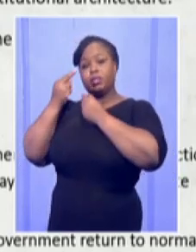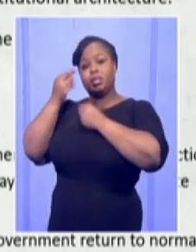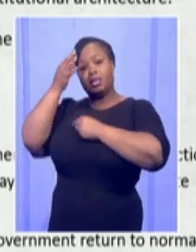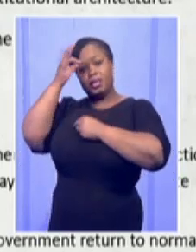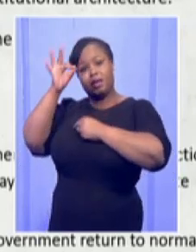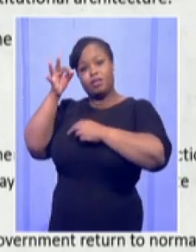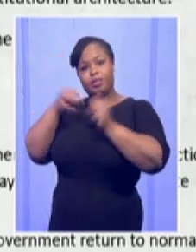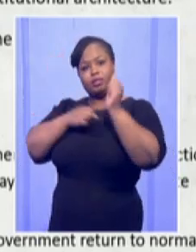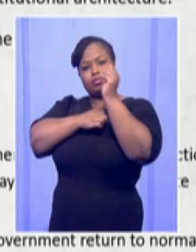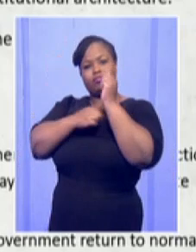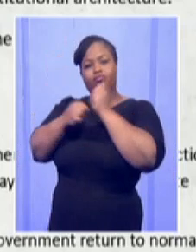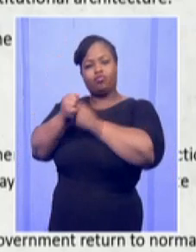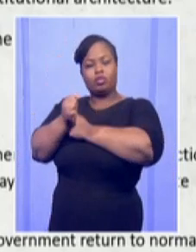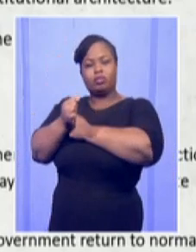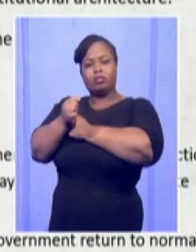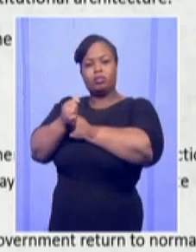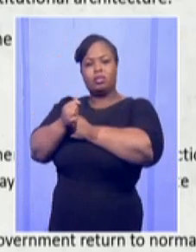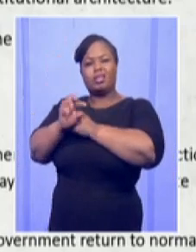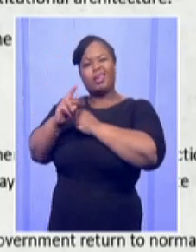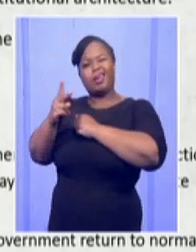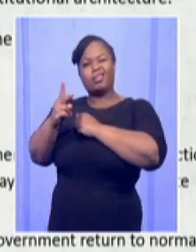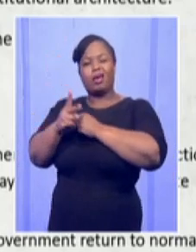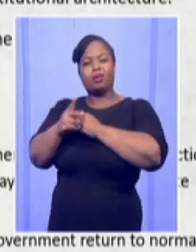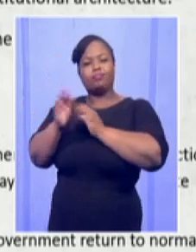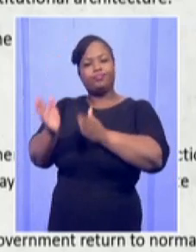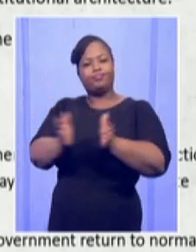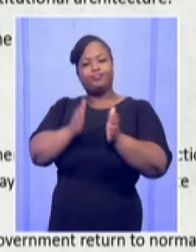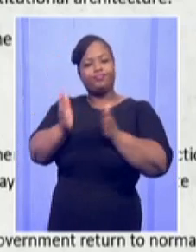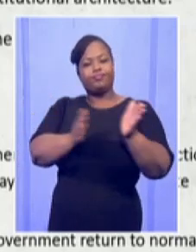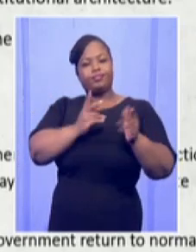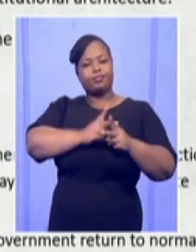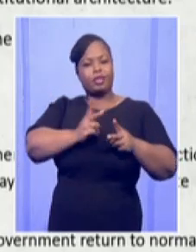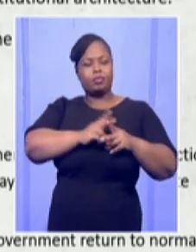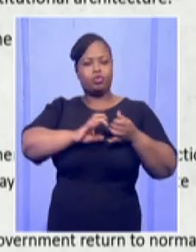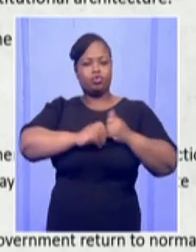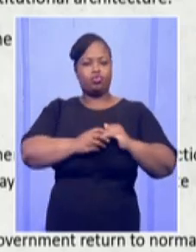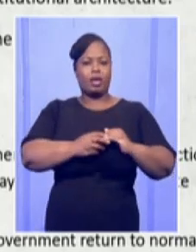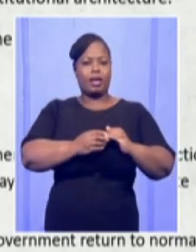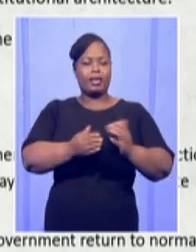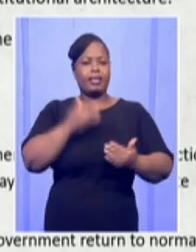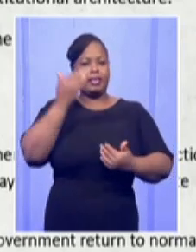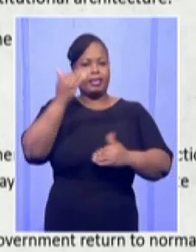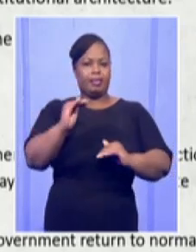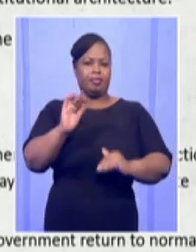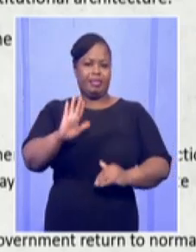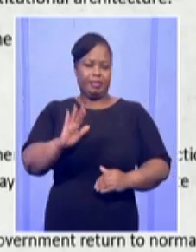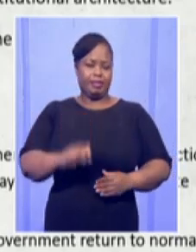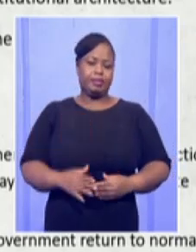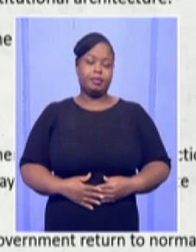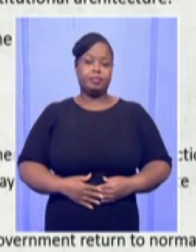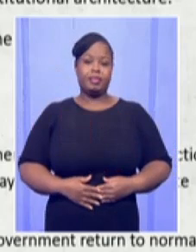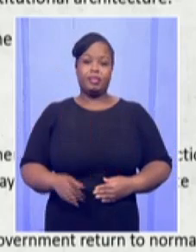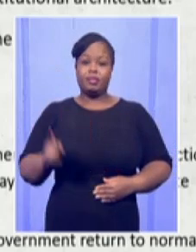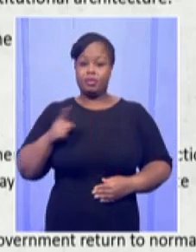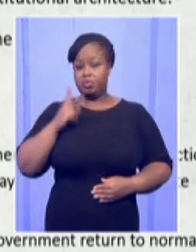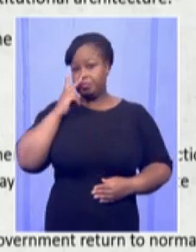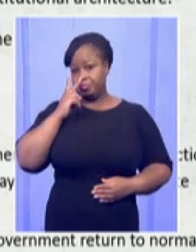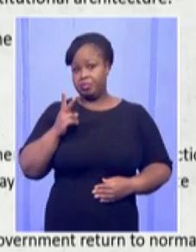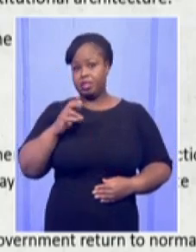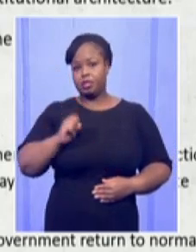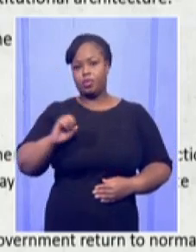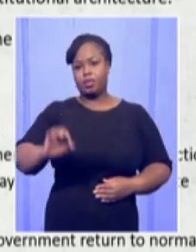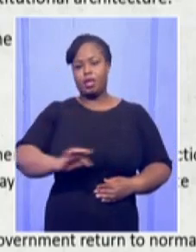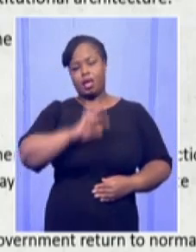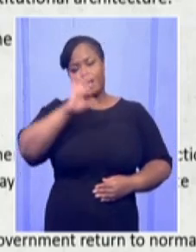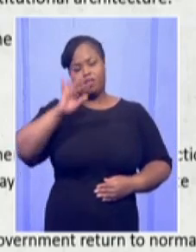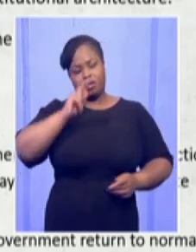arrangement that were put in place to deal with the disaster. What we note in this one is that South Africa is widely